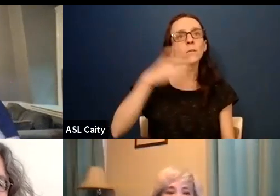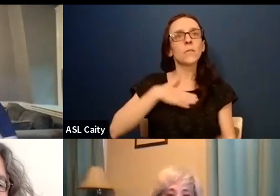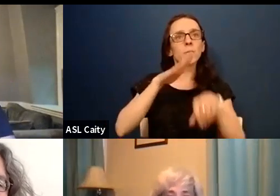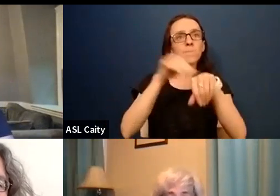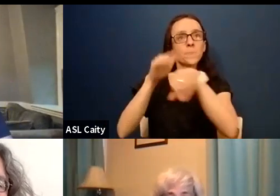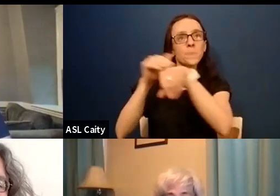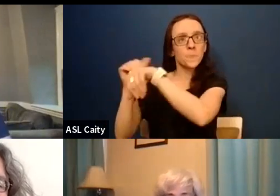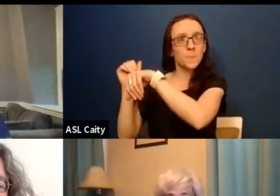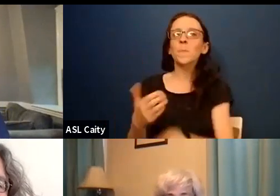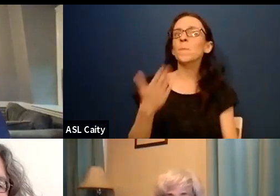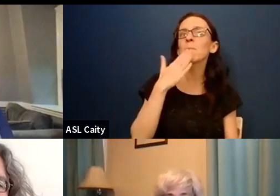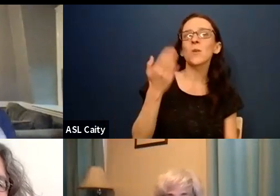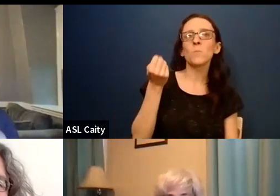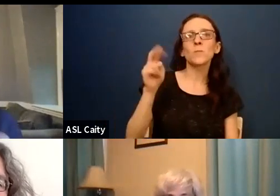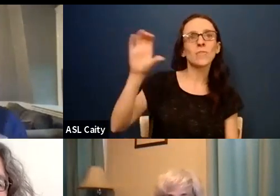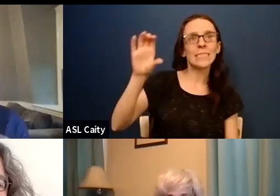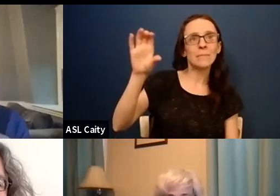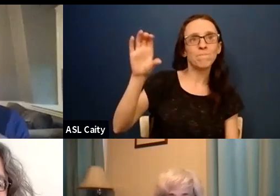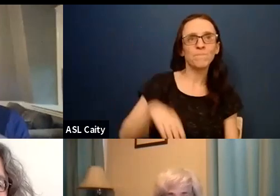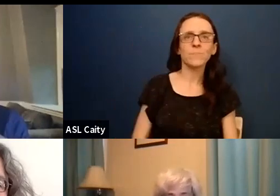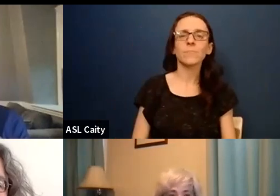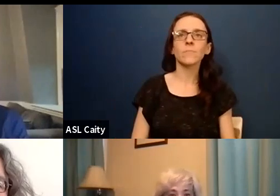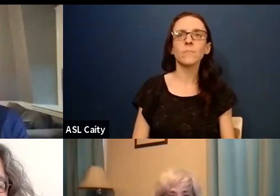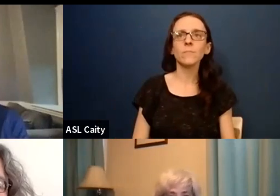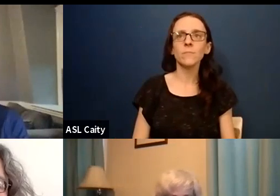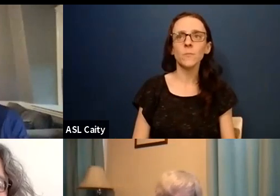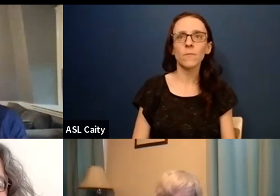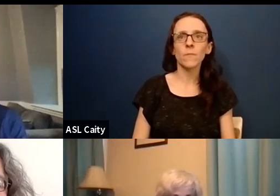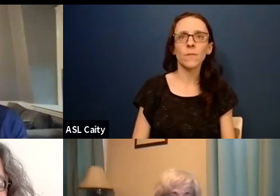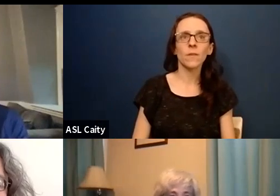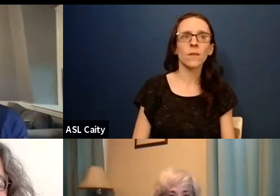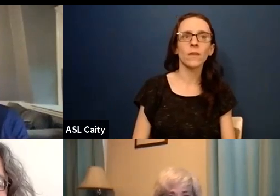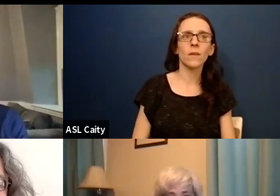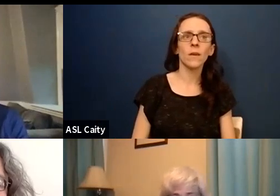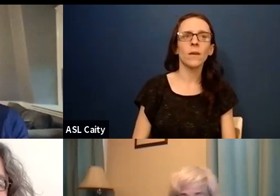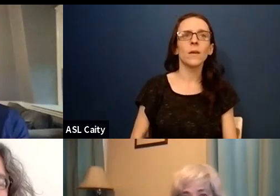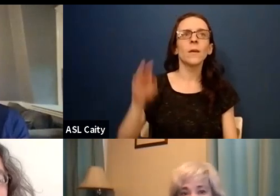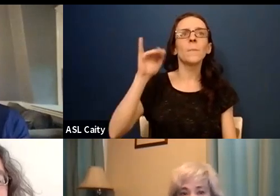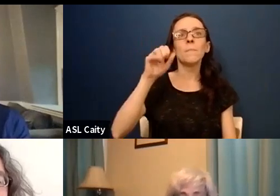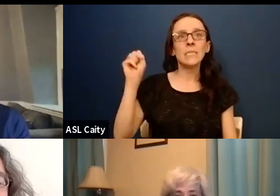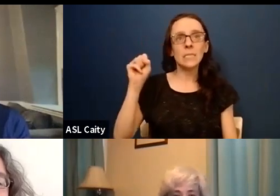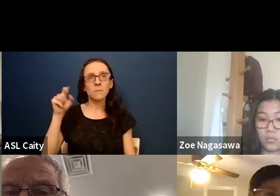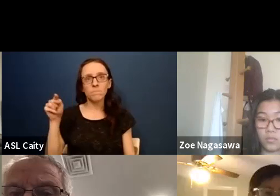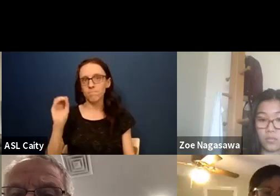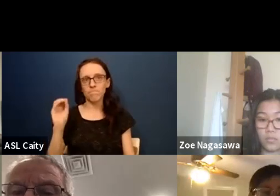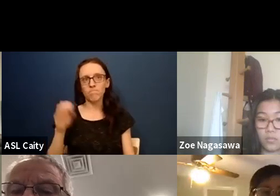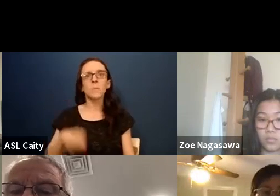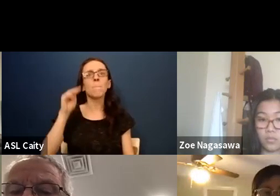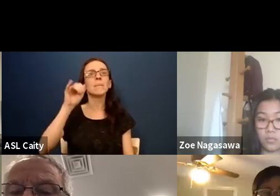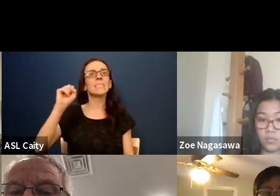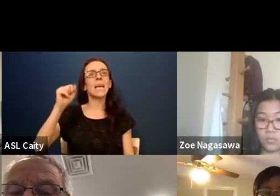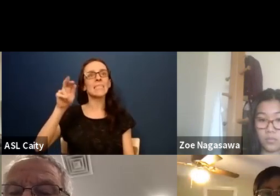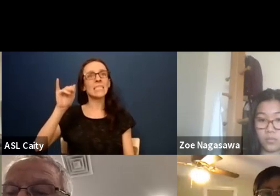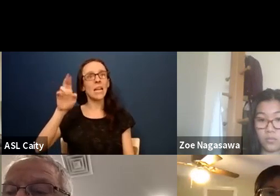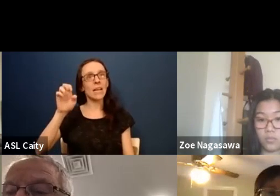Thank you, Mr. Contempasis. Mr. Acevedo, Ms. Aguirre, Present.